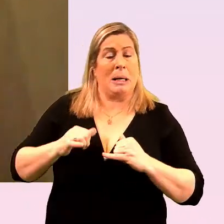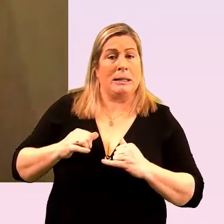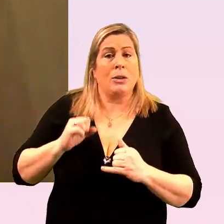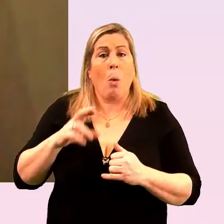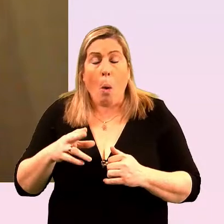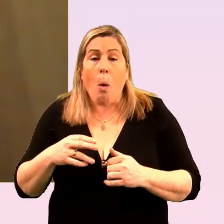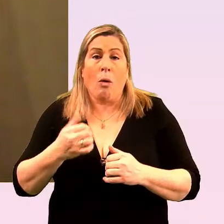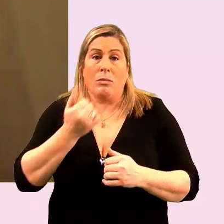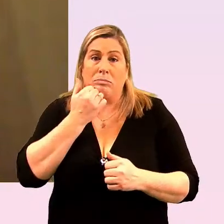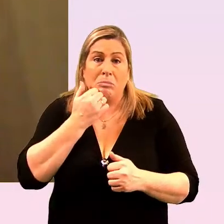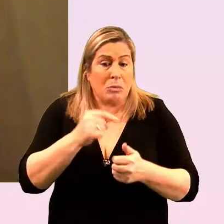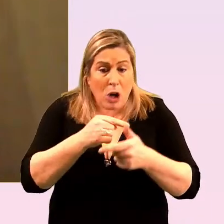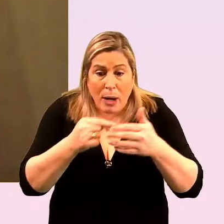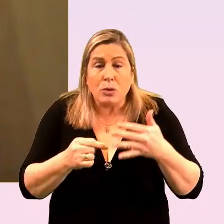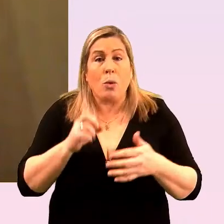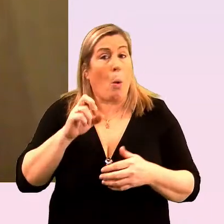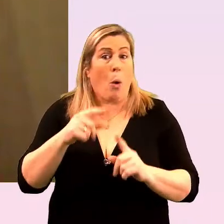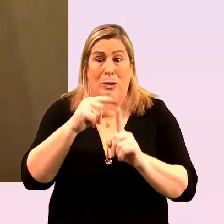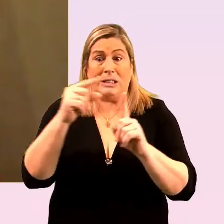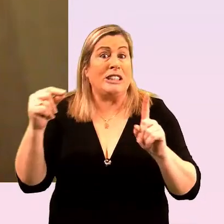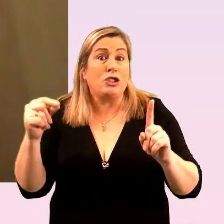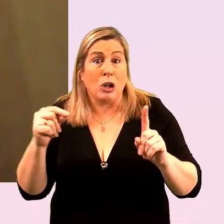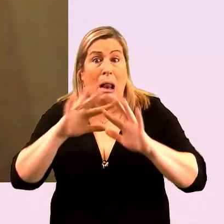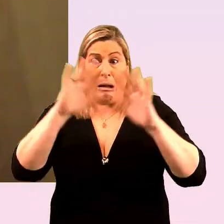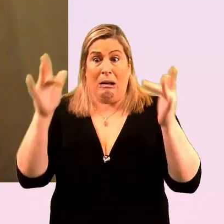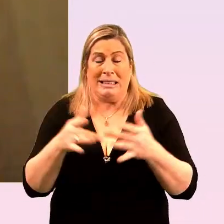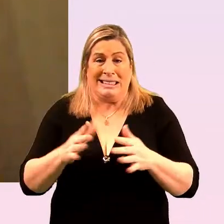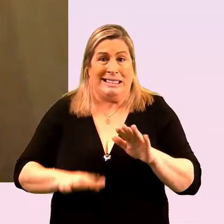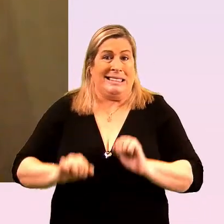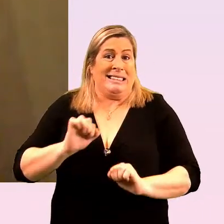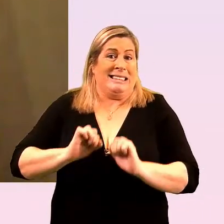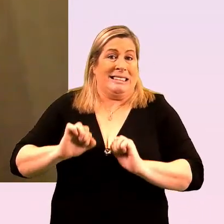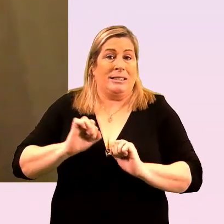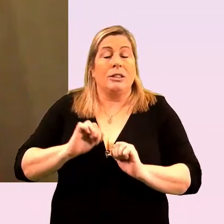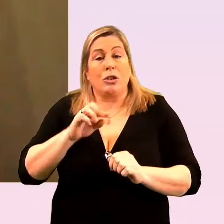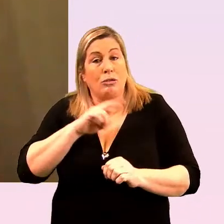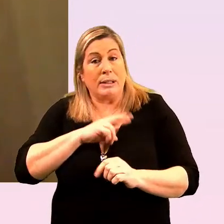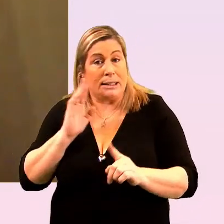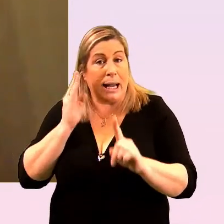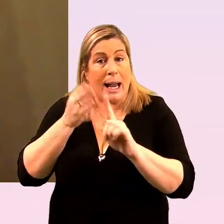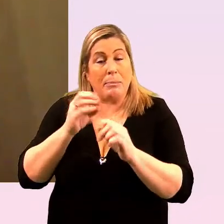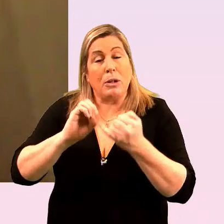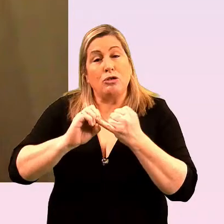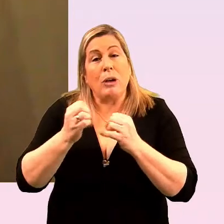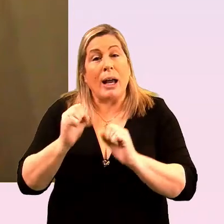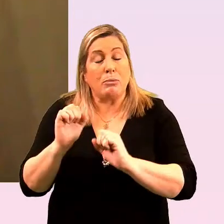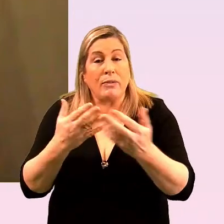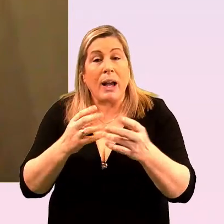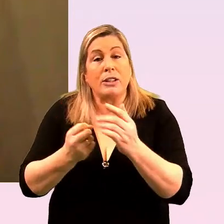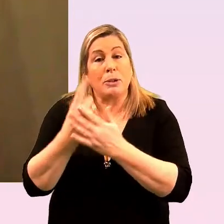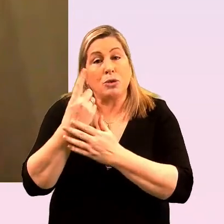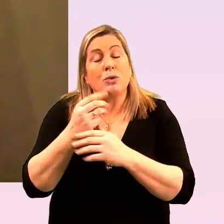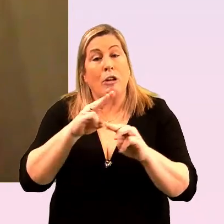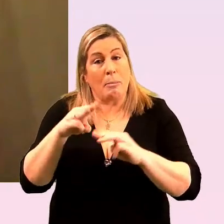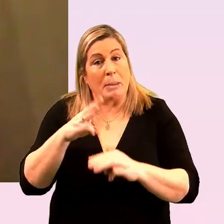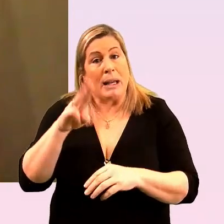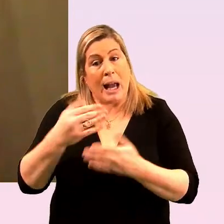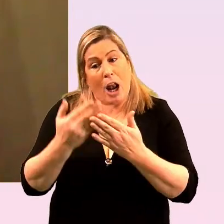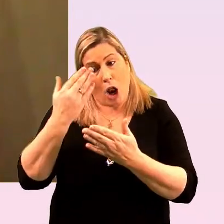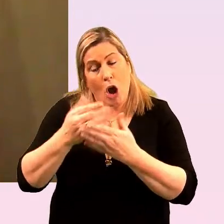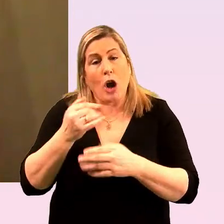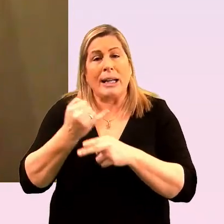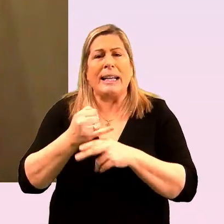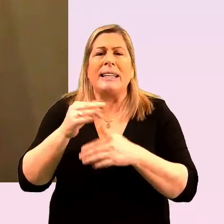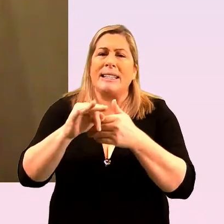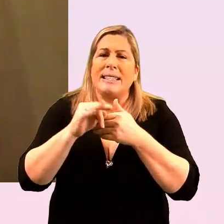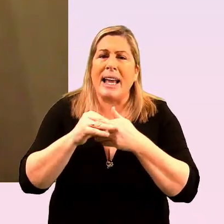numeracy or even digital literacy. So the aim is to try to provide opportunities for people to learn that in a safe environment where